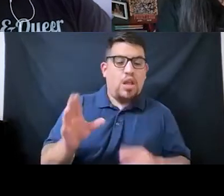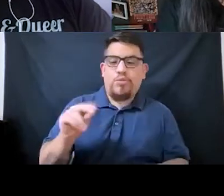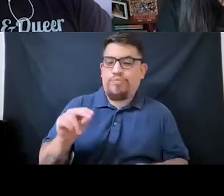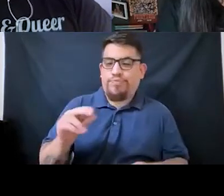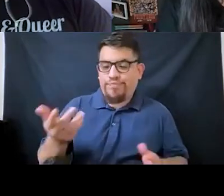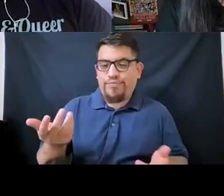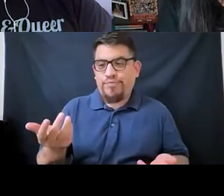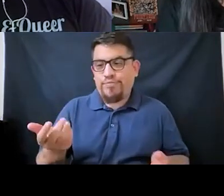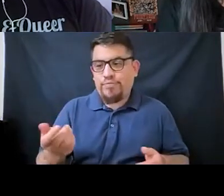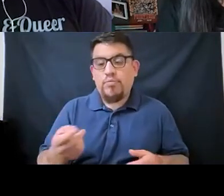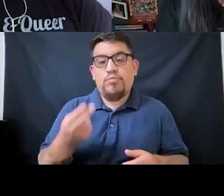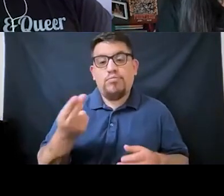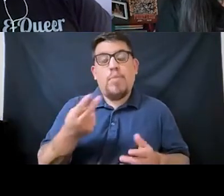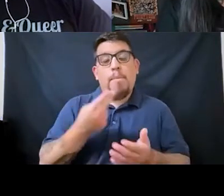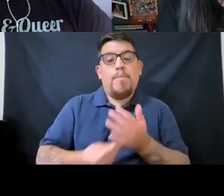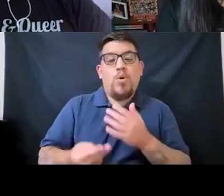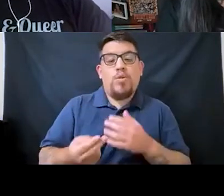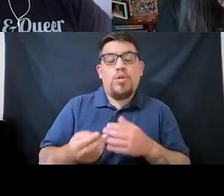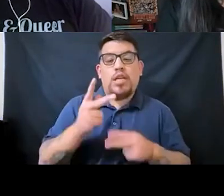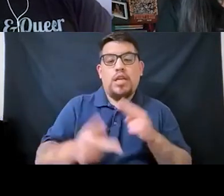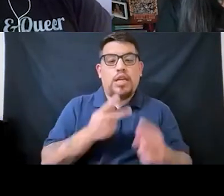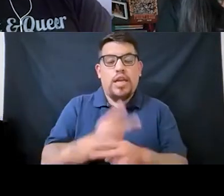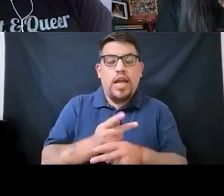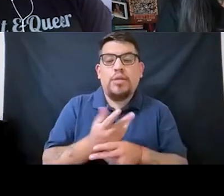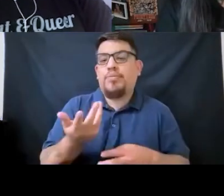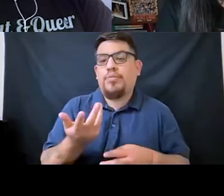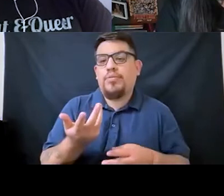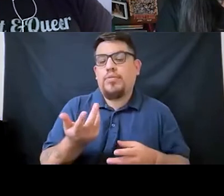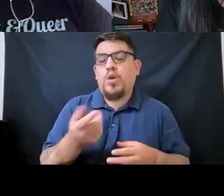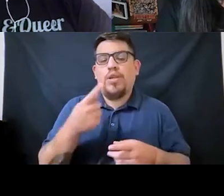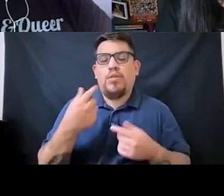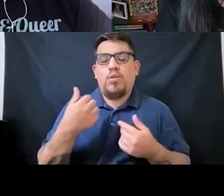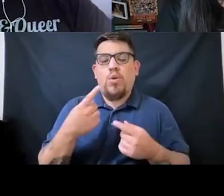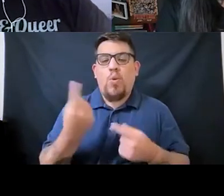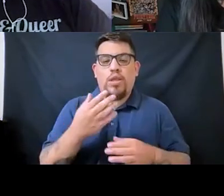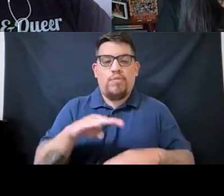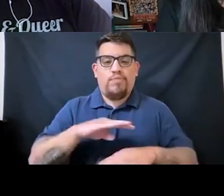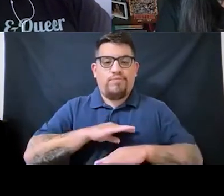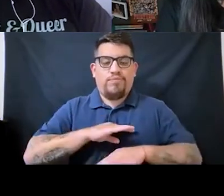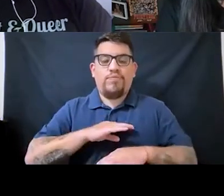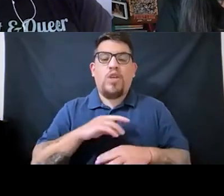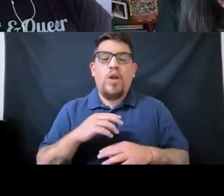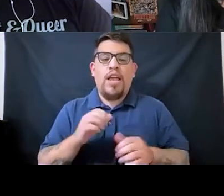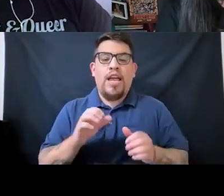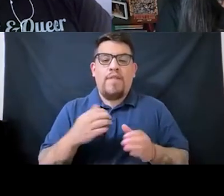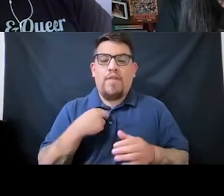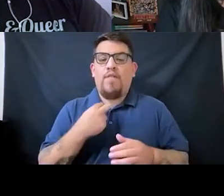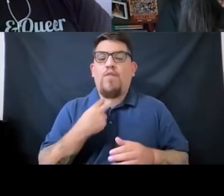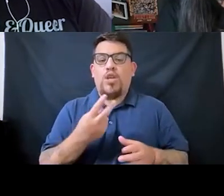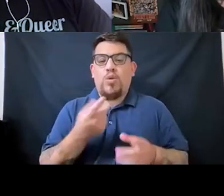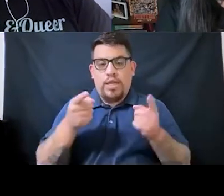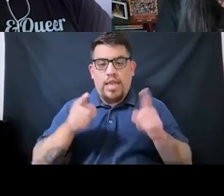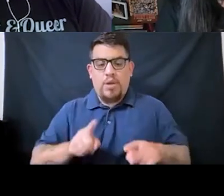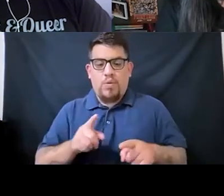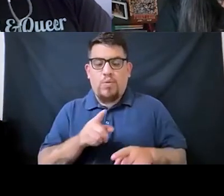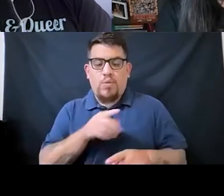But we are both the type for whom the unspoken only satisfies for so long. We want to give voice to what is happening. We whisper questions to each